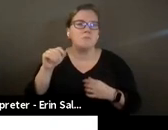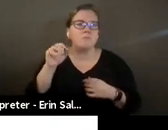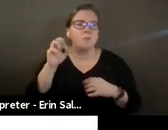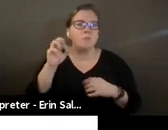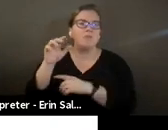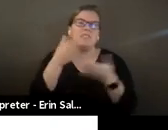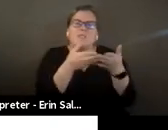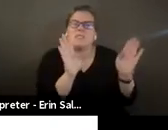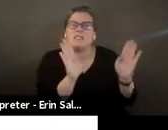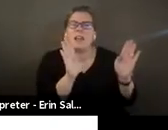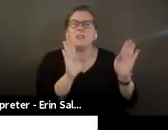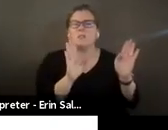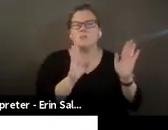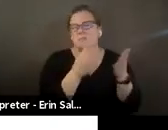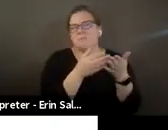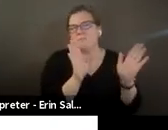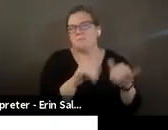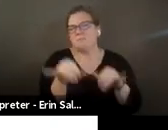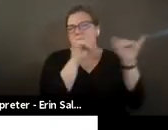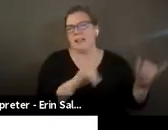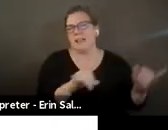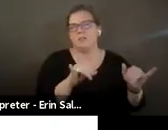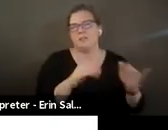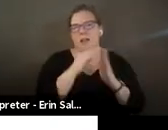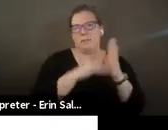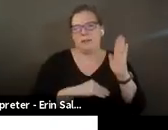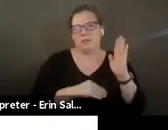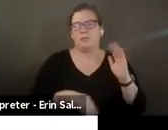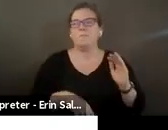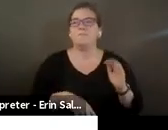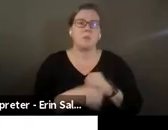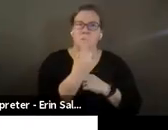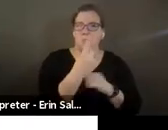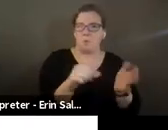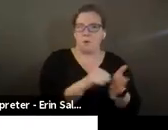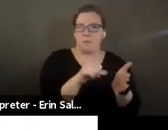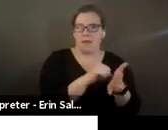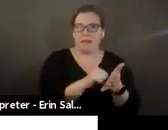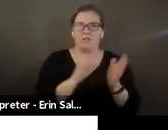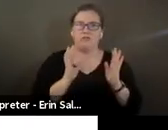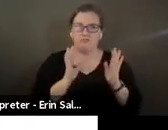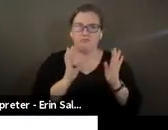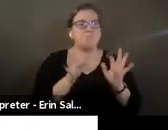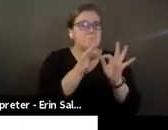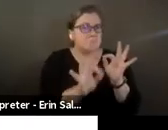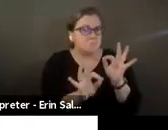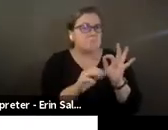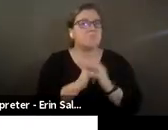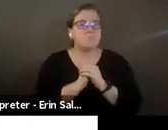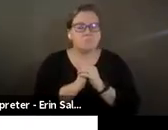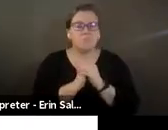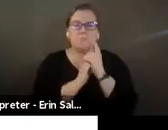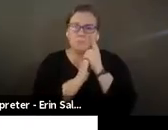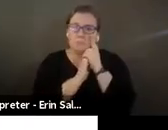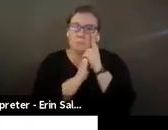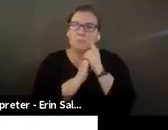standard application, as I've called it. This application is one page. It's pretty simple. You can